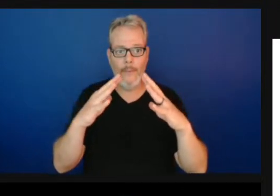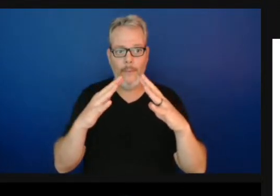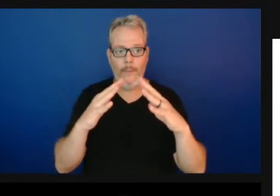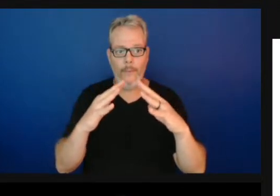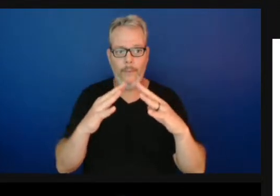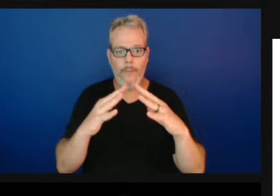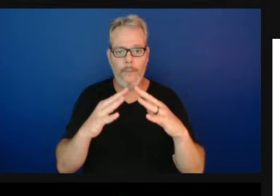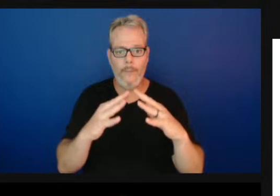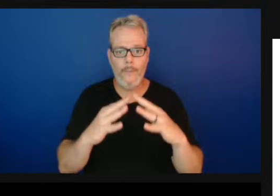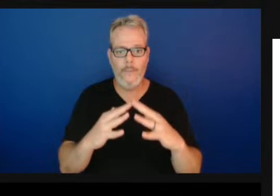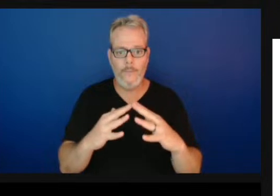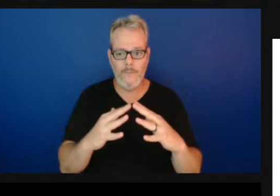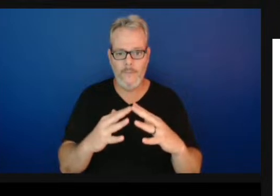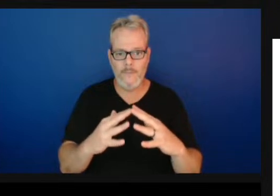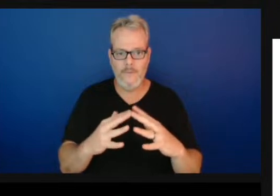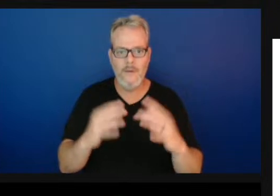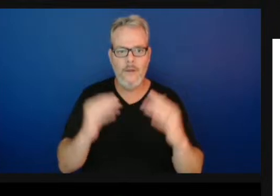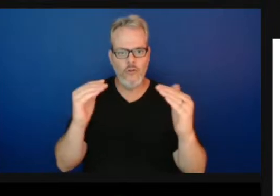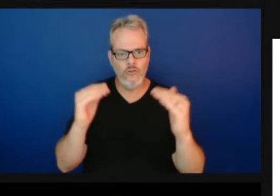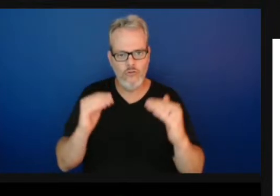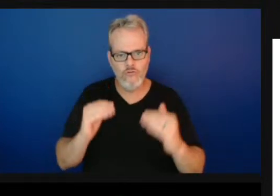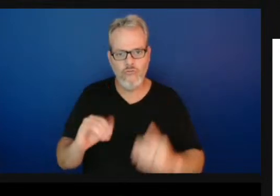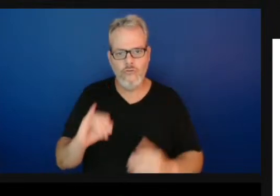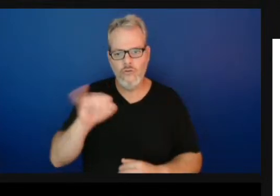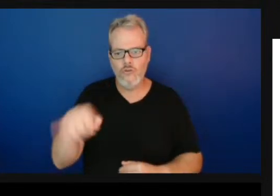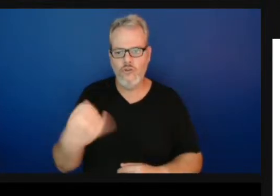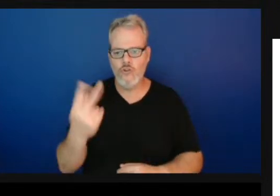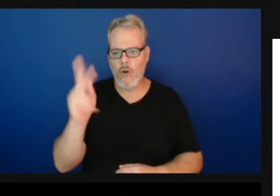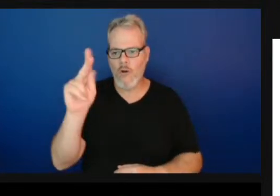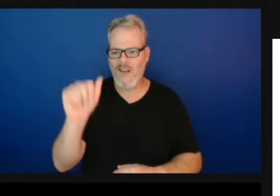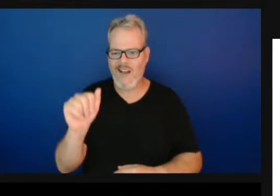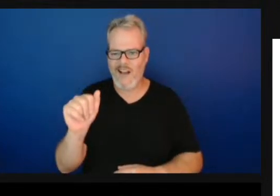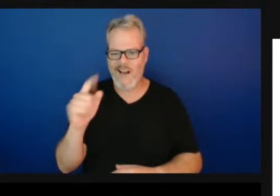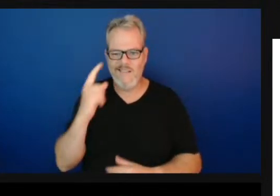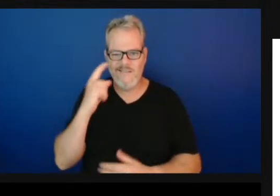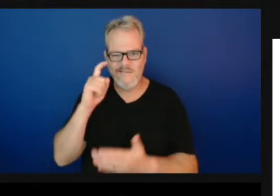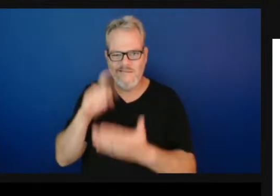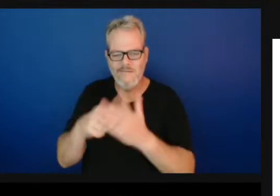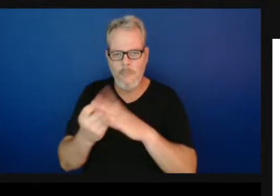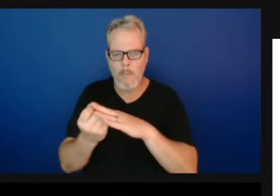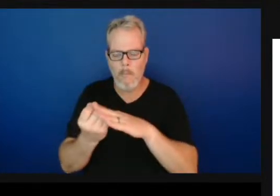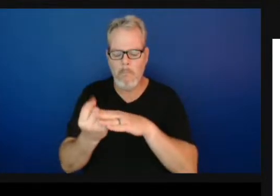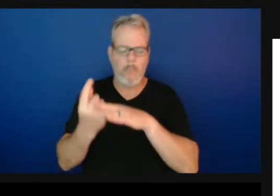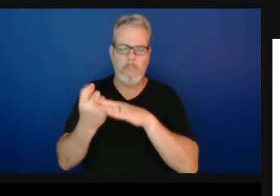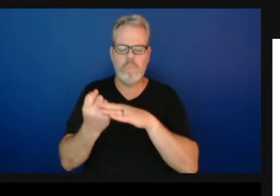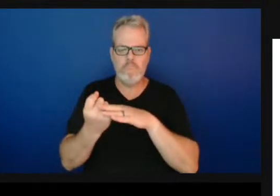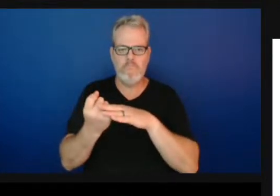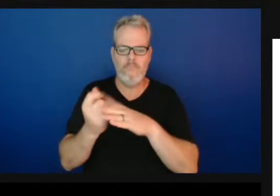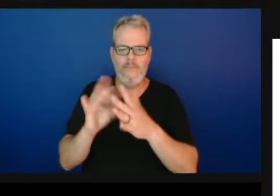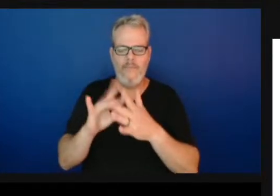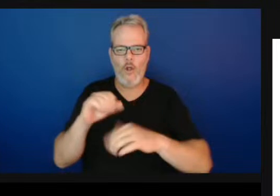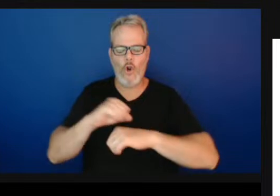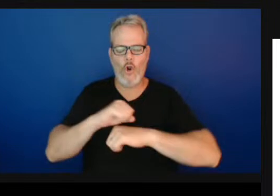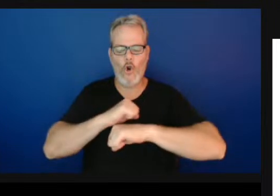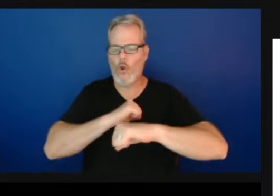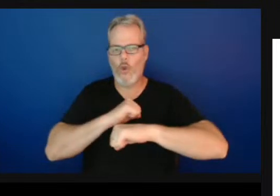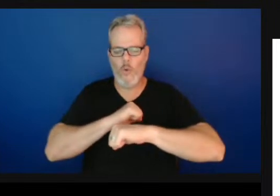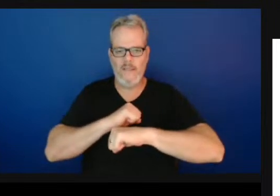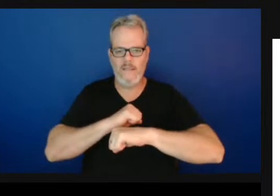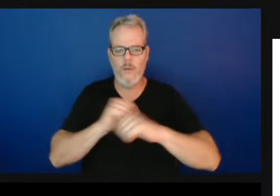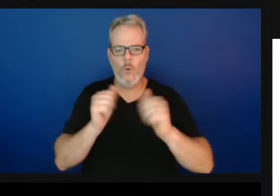Further down the rift zone at Jonica, all we pick up are the extra noise of the ground shaking with earthquakes, with the tilt